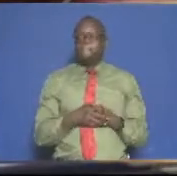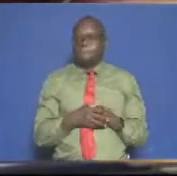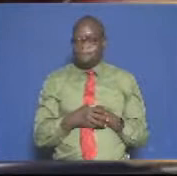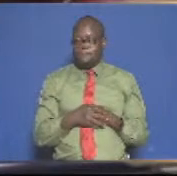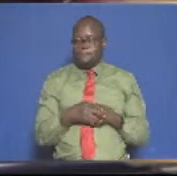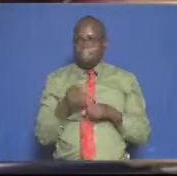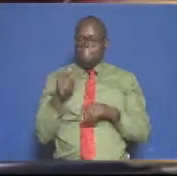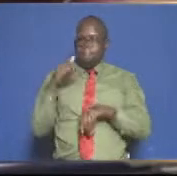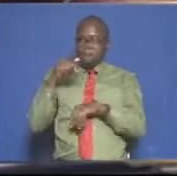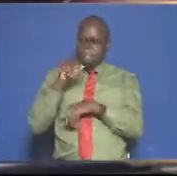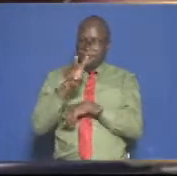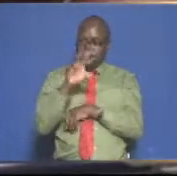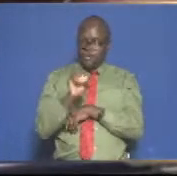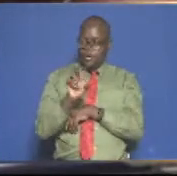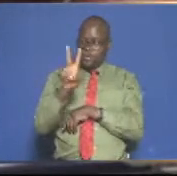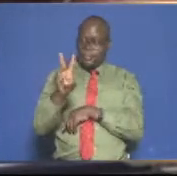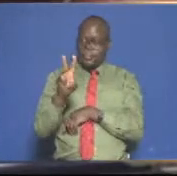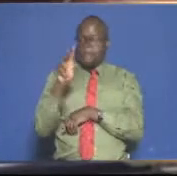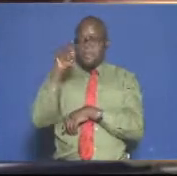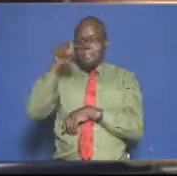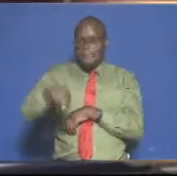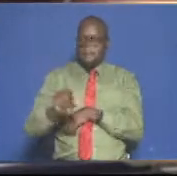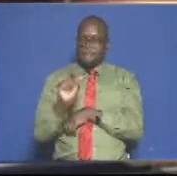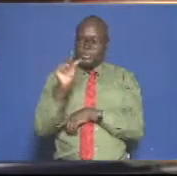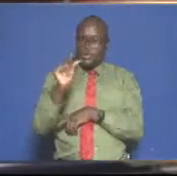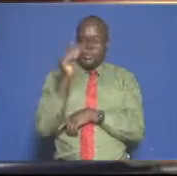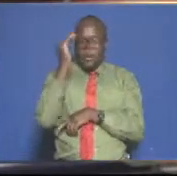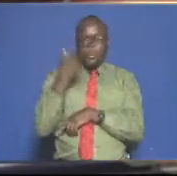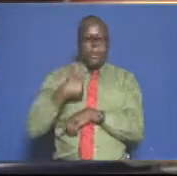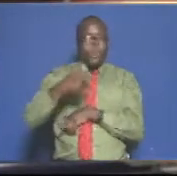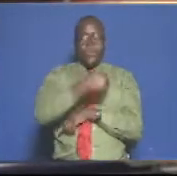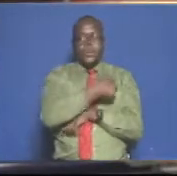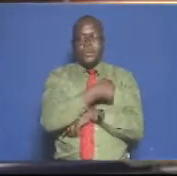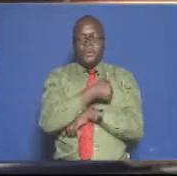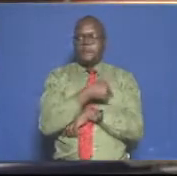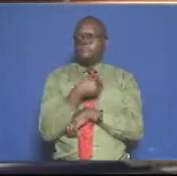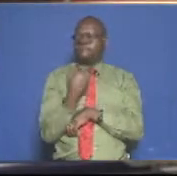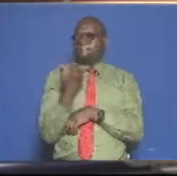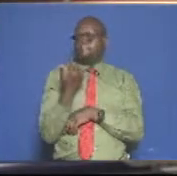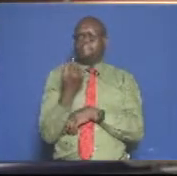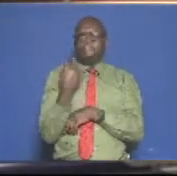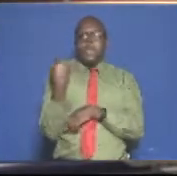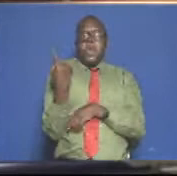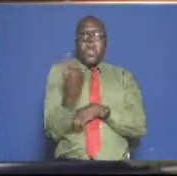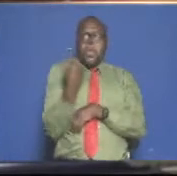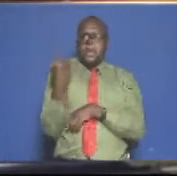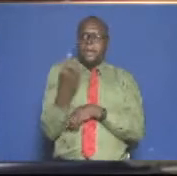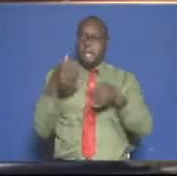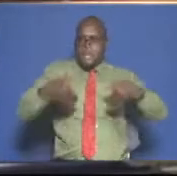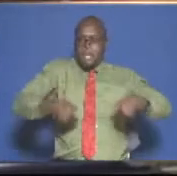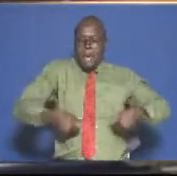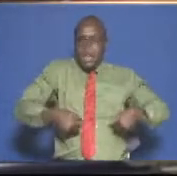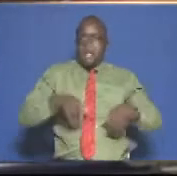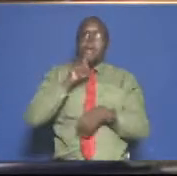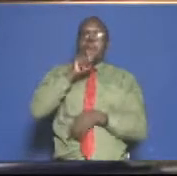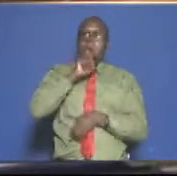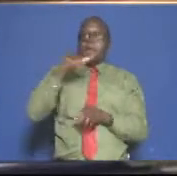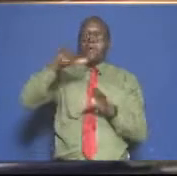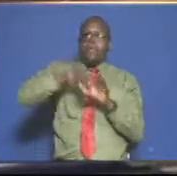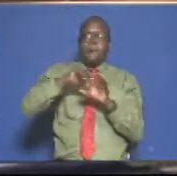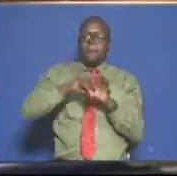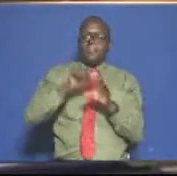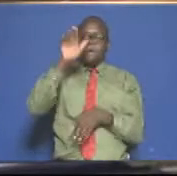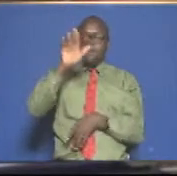we came in 2002, because I want to be very brief, we were quite a lonely group of young KANU members of